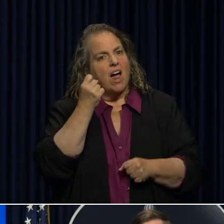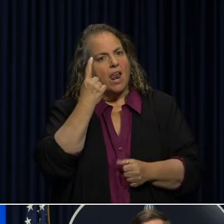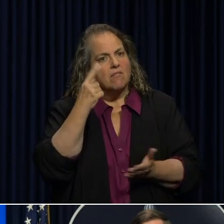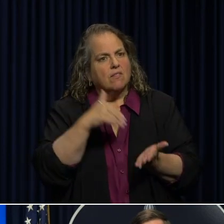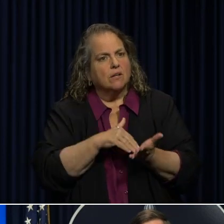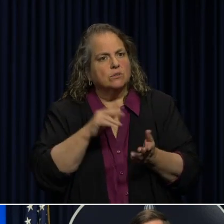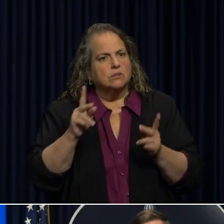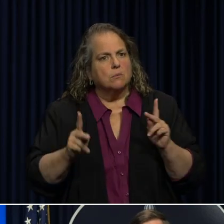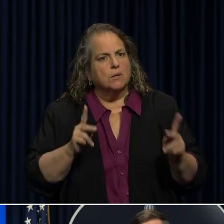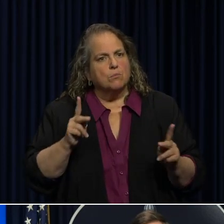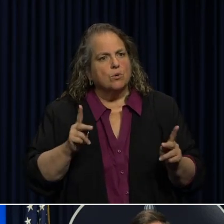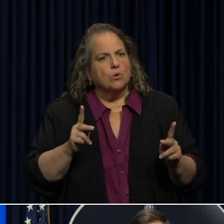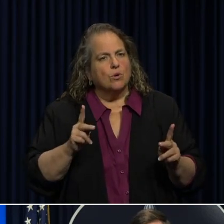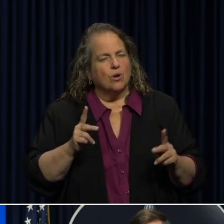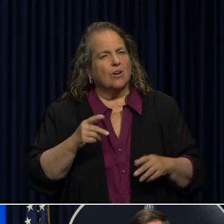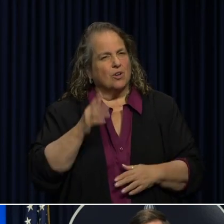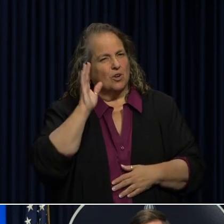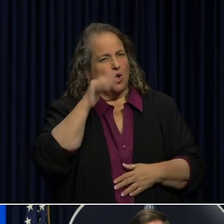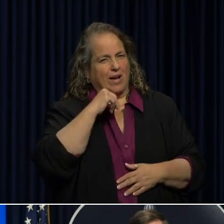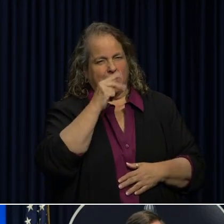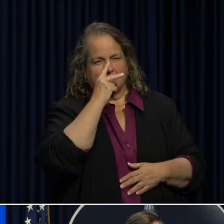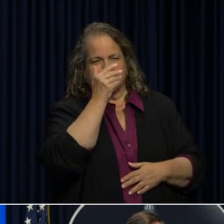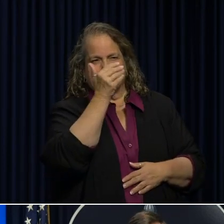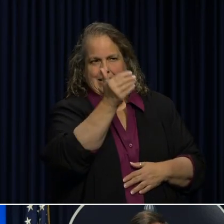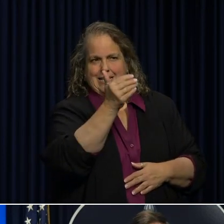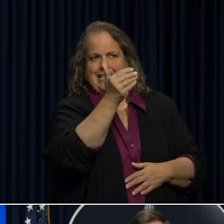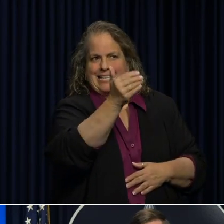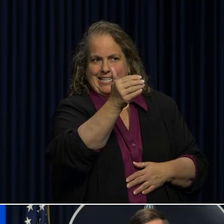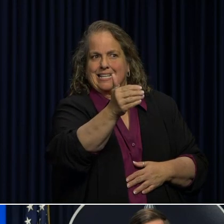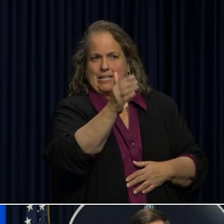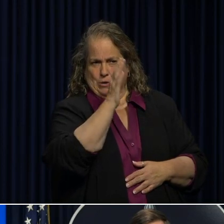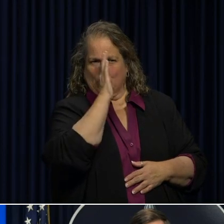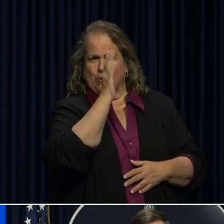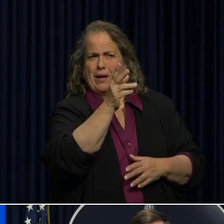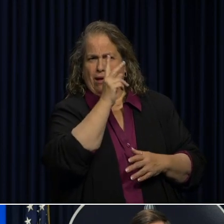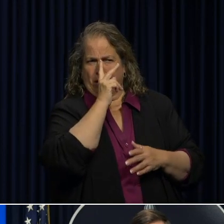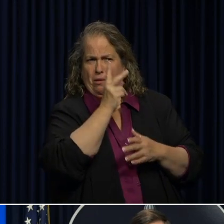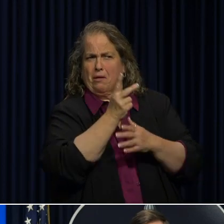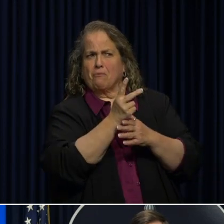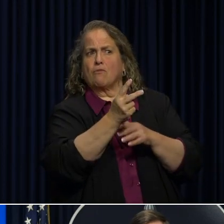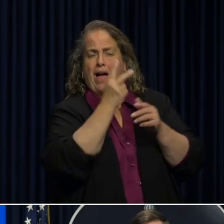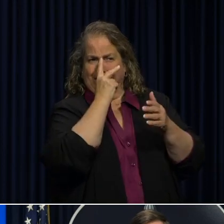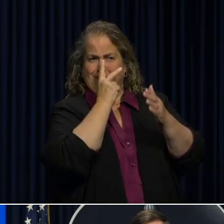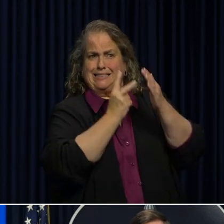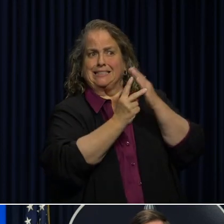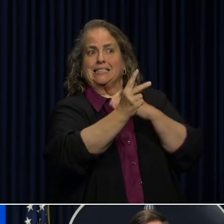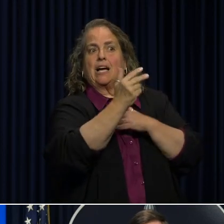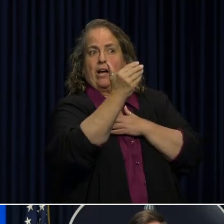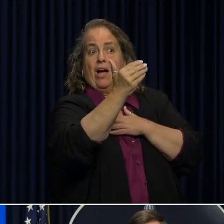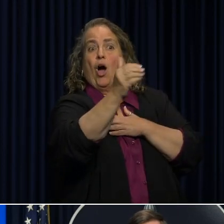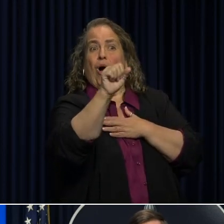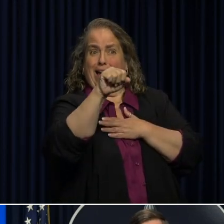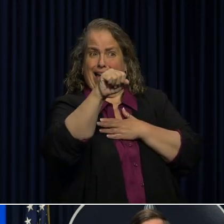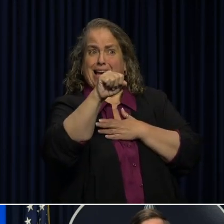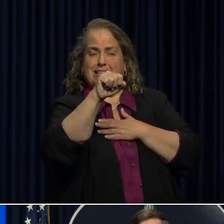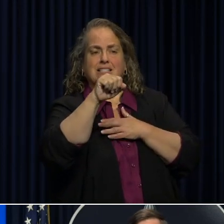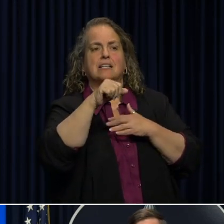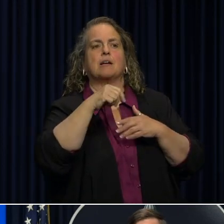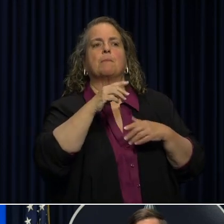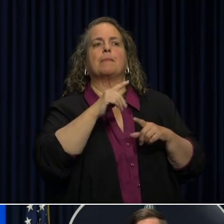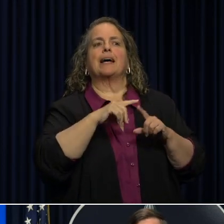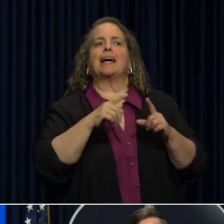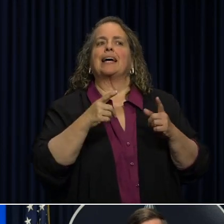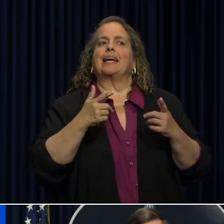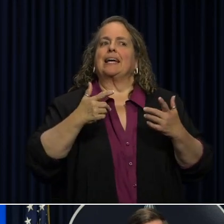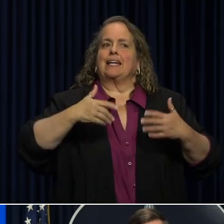tunnel, but we're walking through the tunnel. We're not on a train going through the tunnel. So while that light at the end of the tunnel ought to